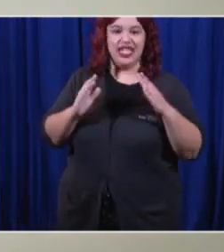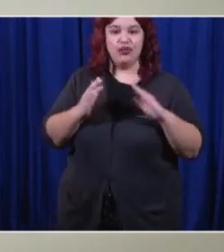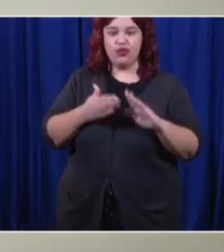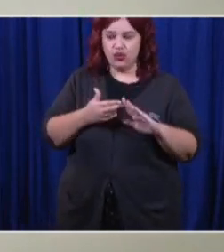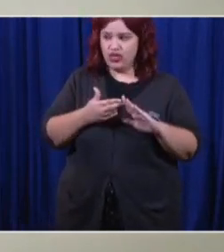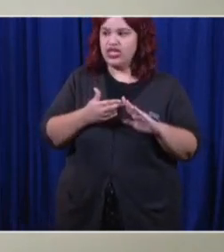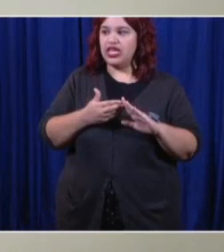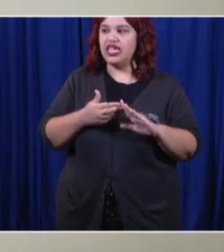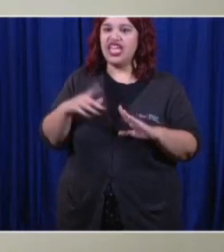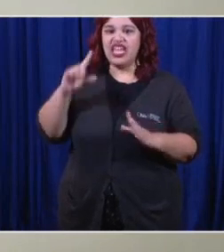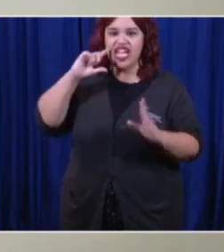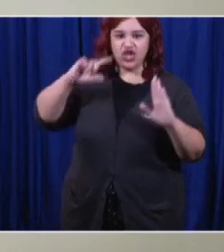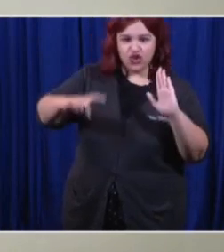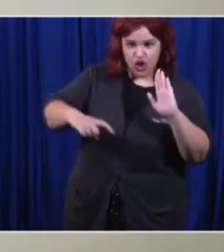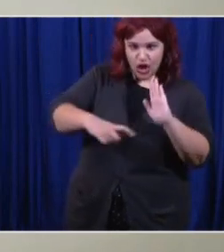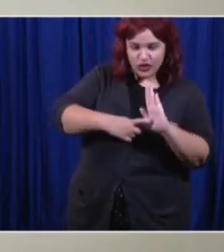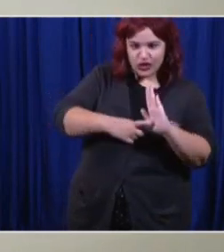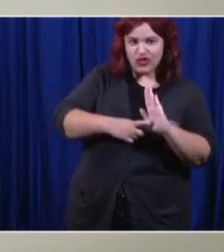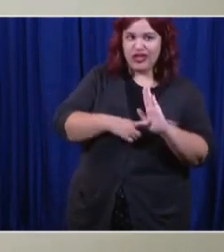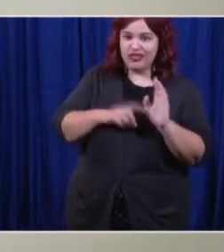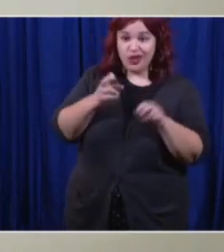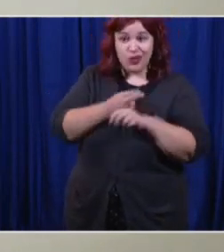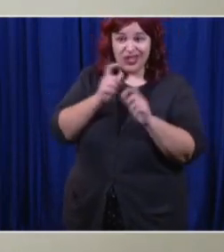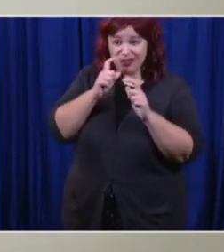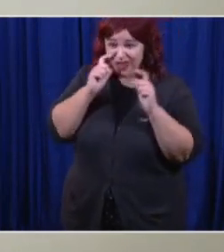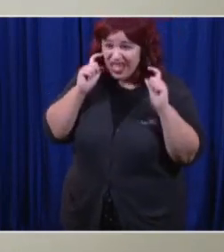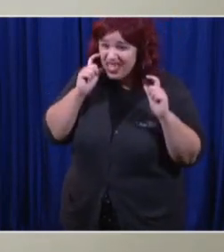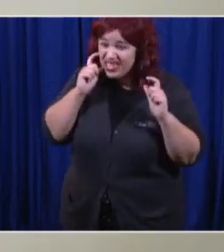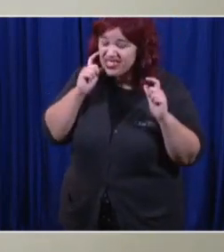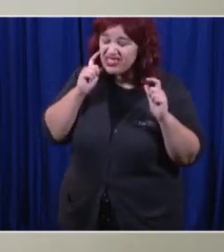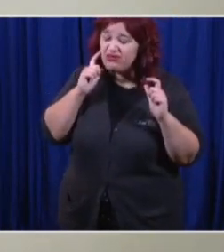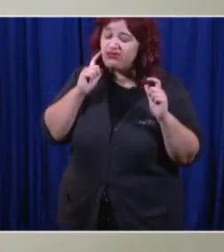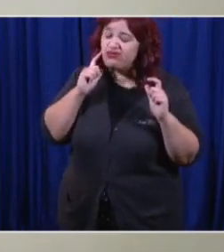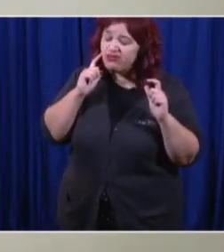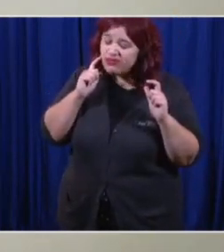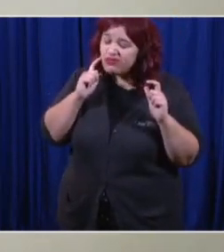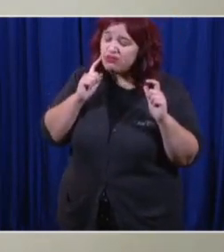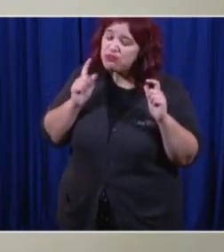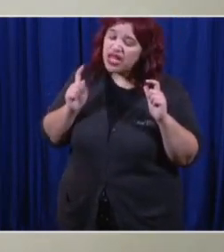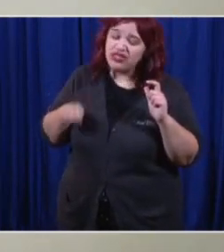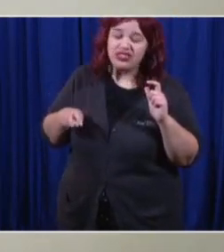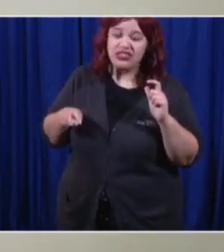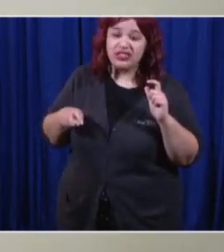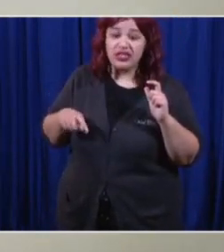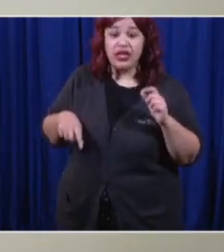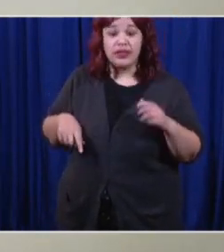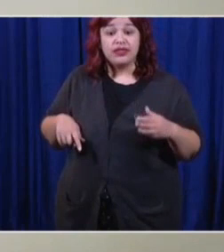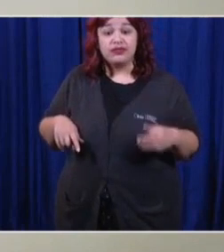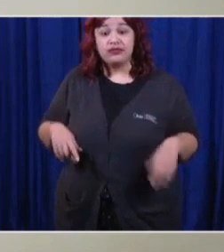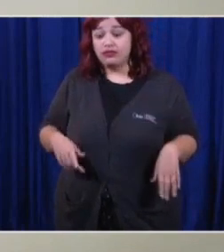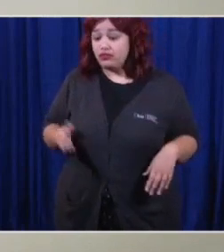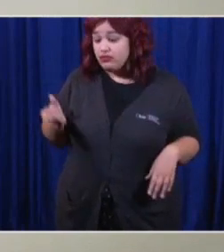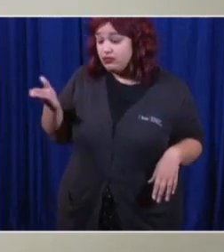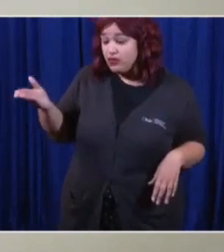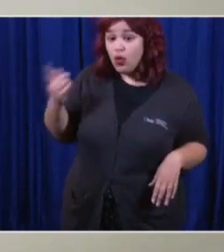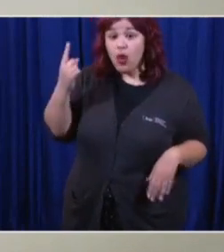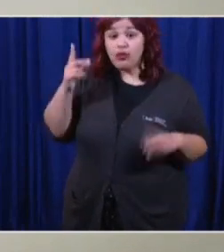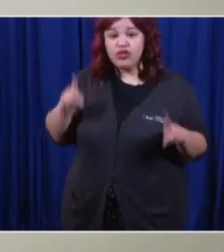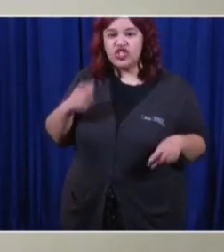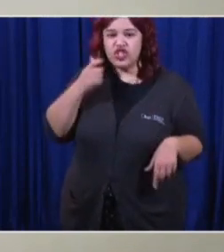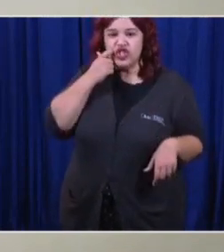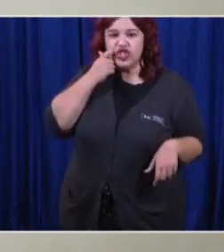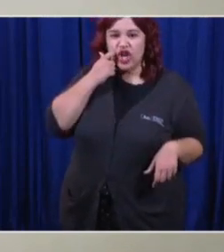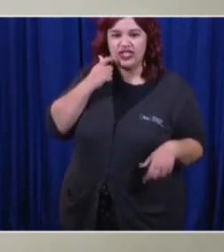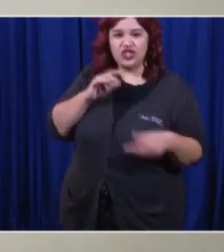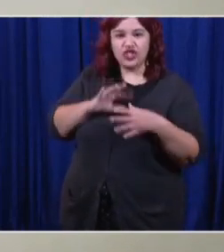I think that all of us have fatigue about this. Rhonda talked about her own family and how frustrating it is. And I think we all feel that, but we